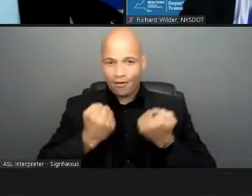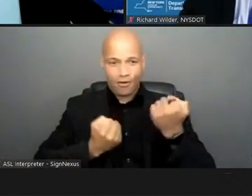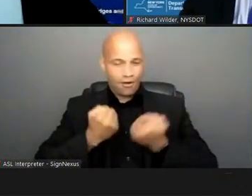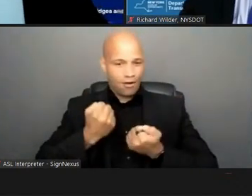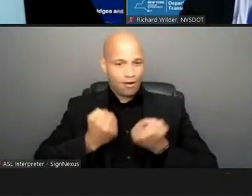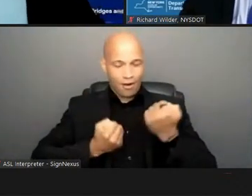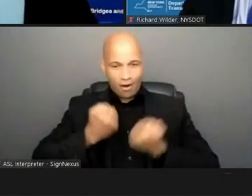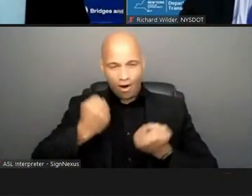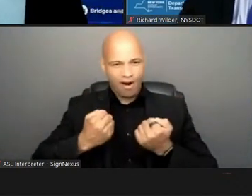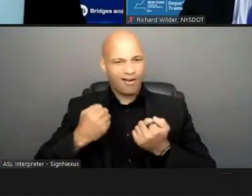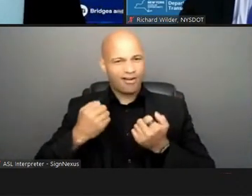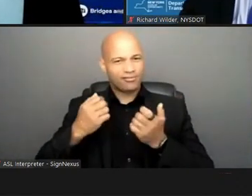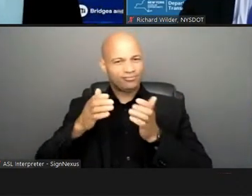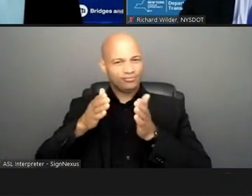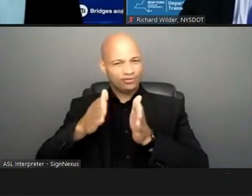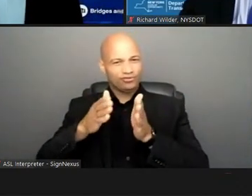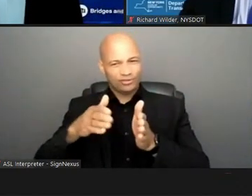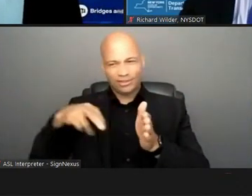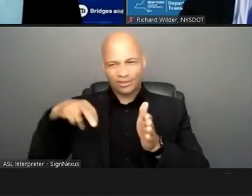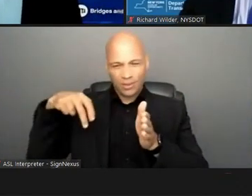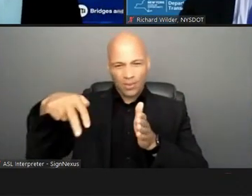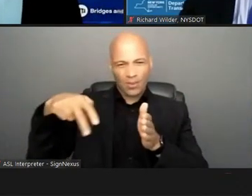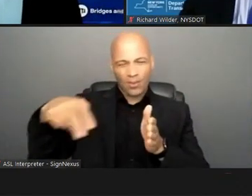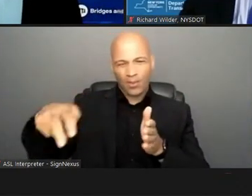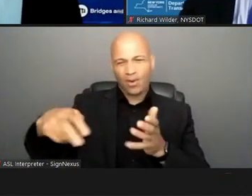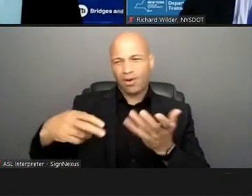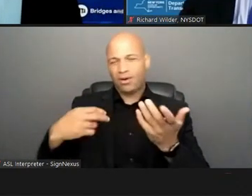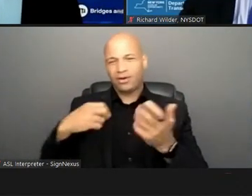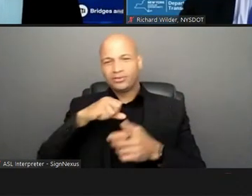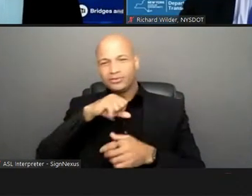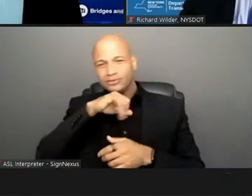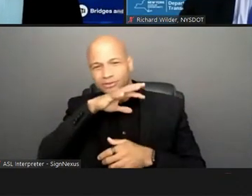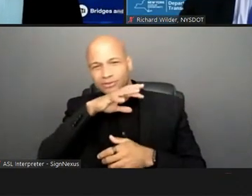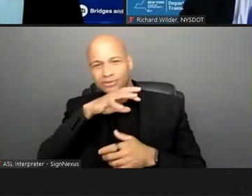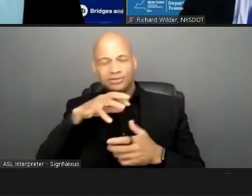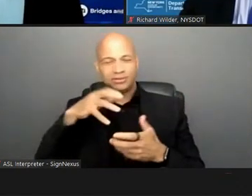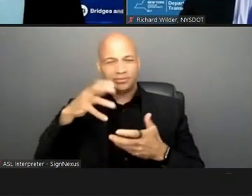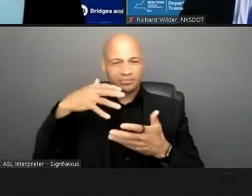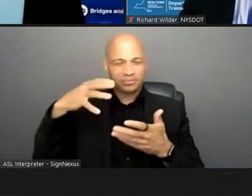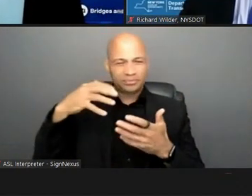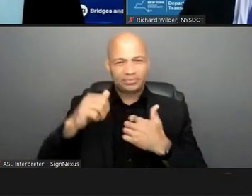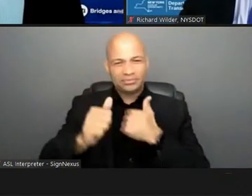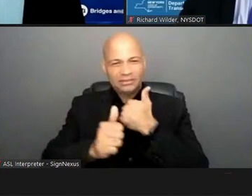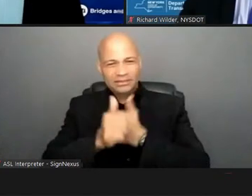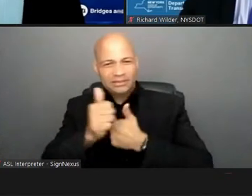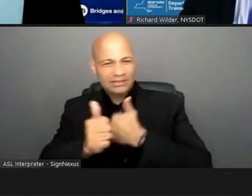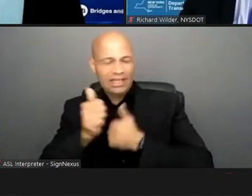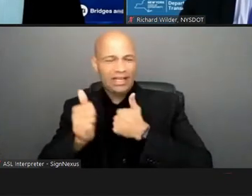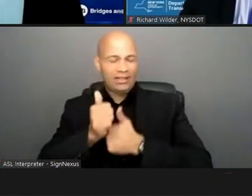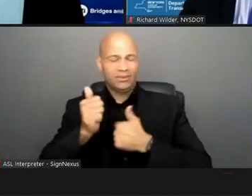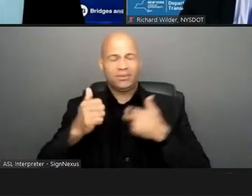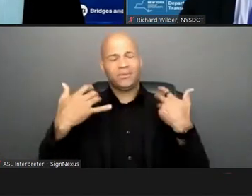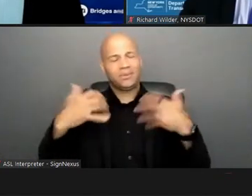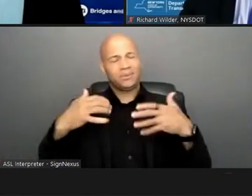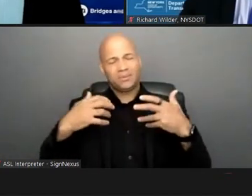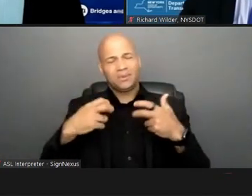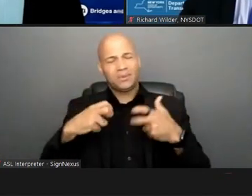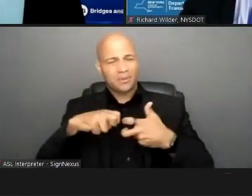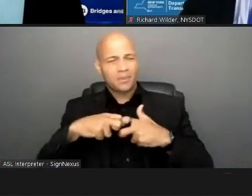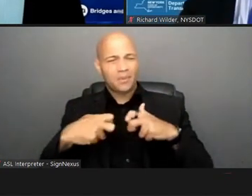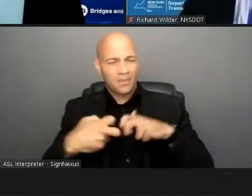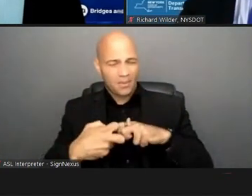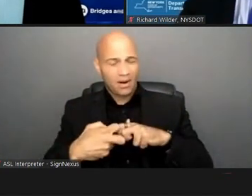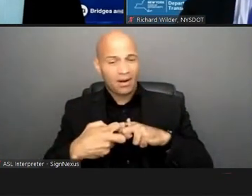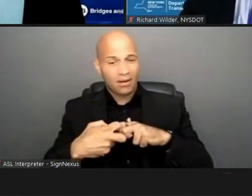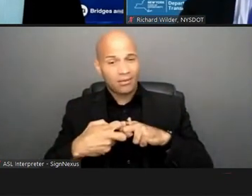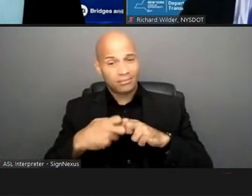sidewalks are clogged polluted and deadly because of the small minority creating a very large problem lives have